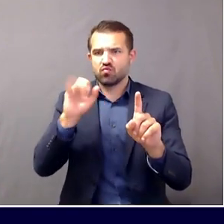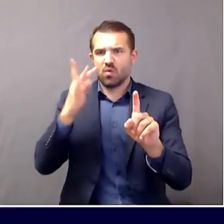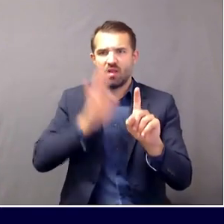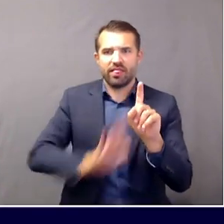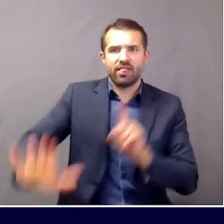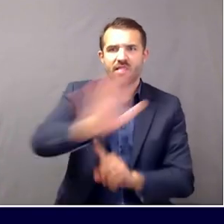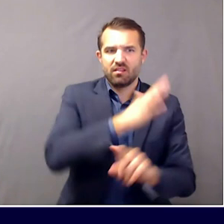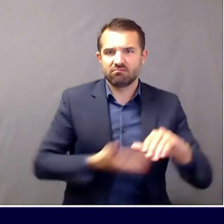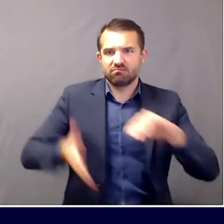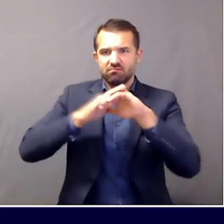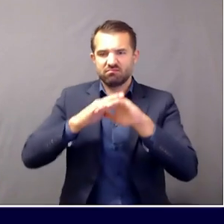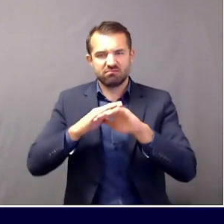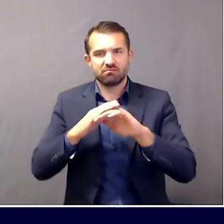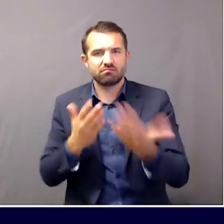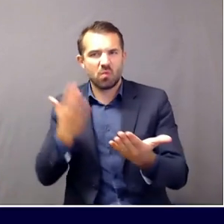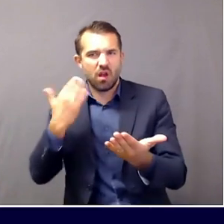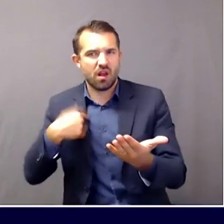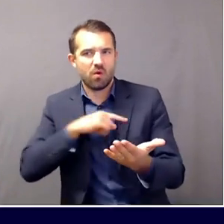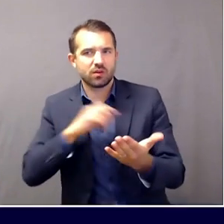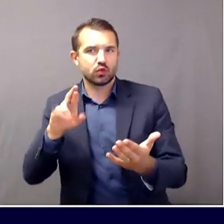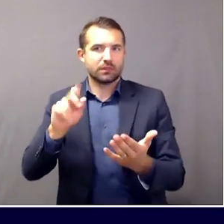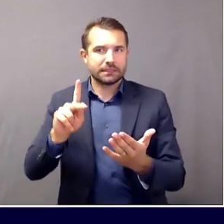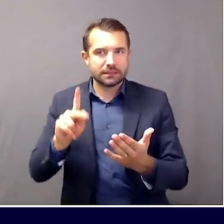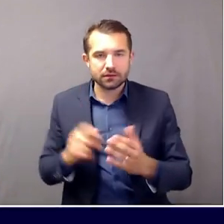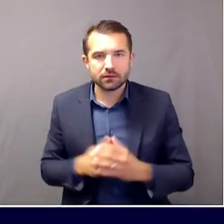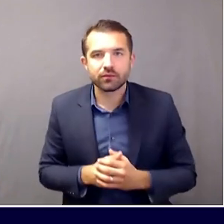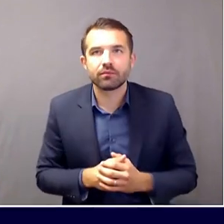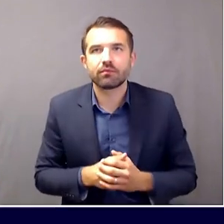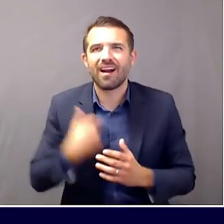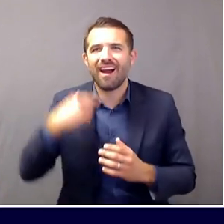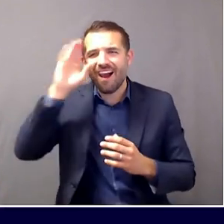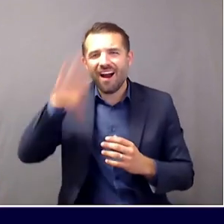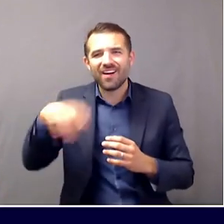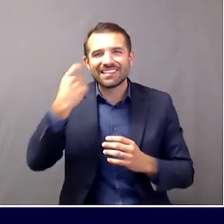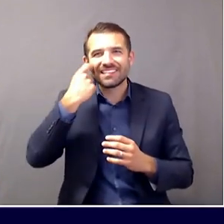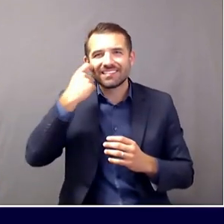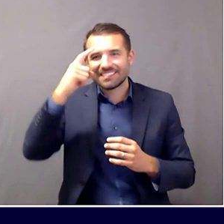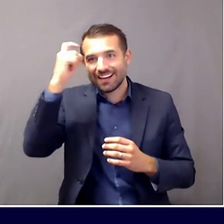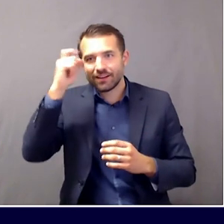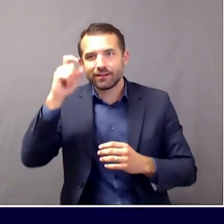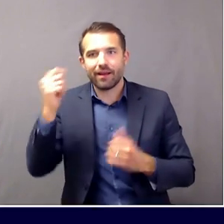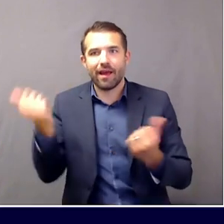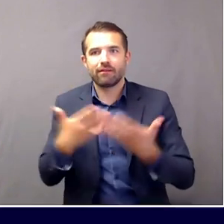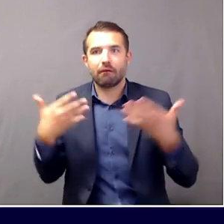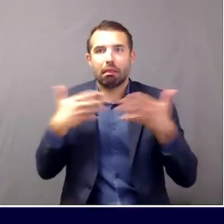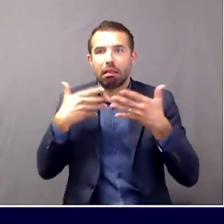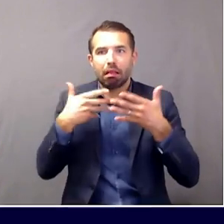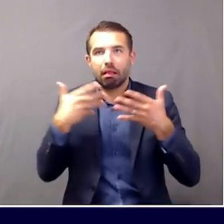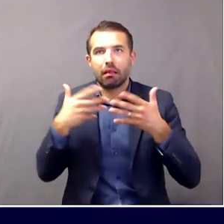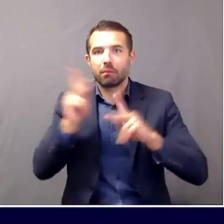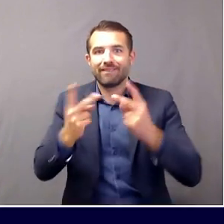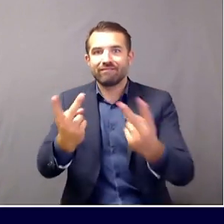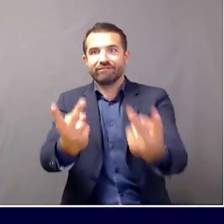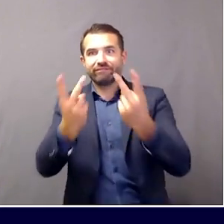tourism over the summer, but tourism didn't appear to be a major problem. So can you describe how, like,